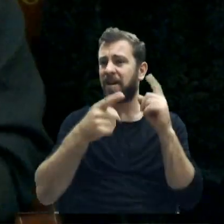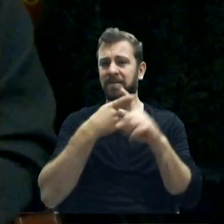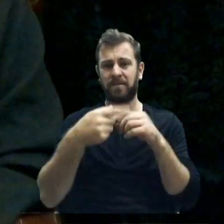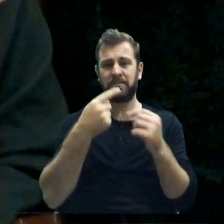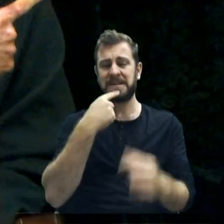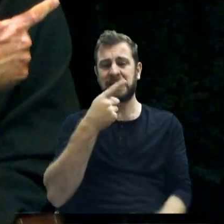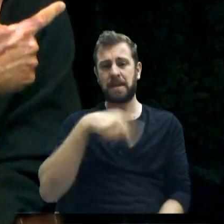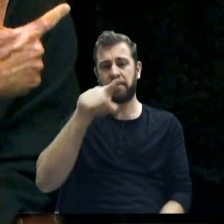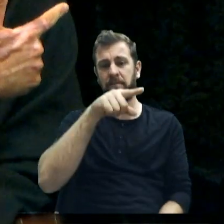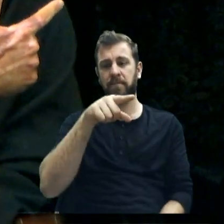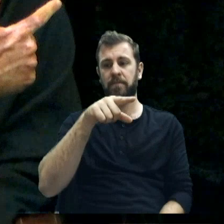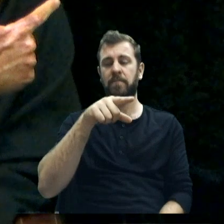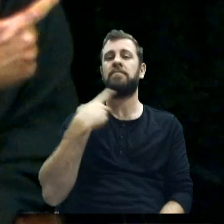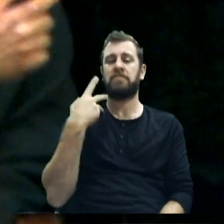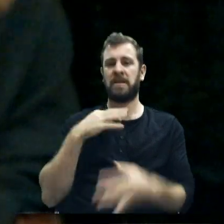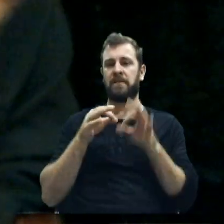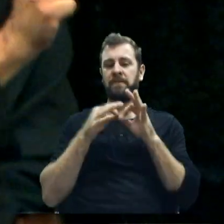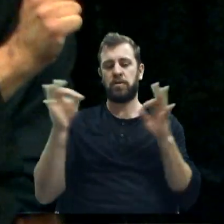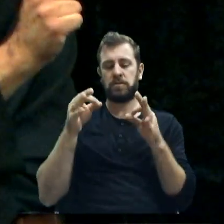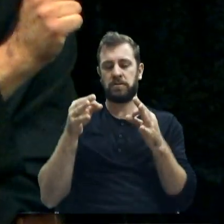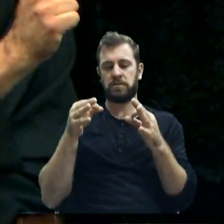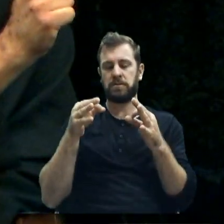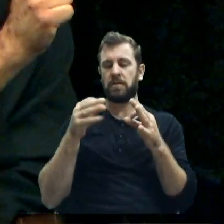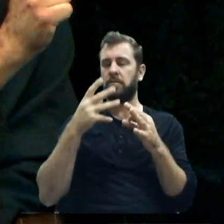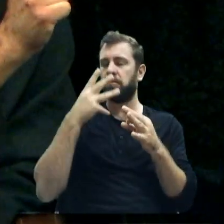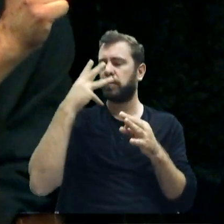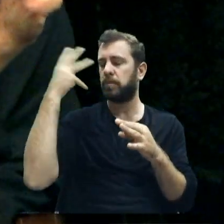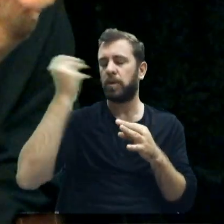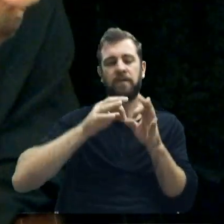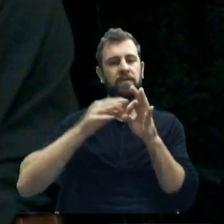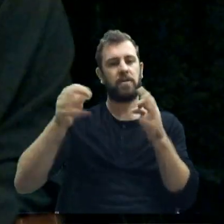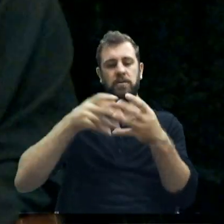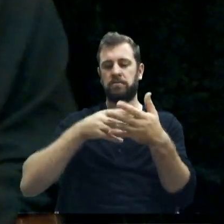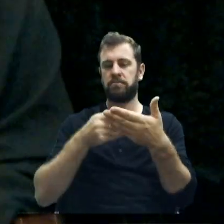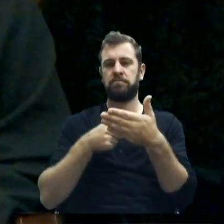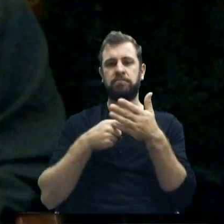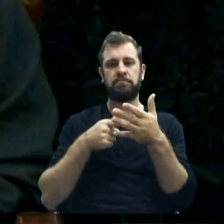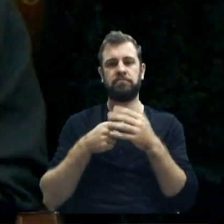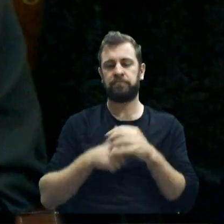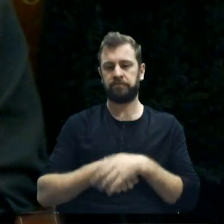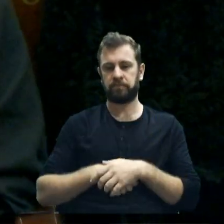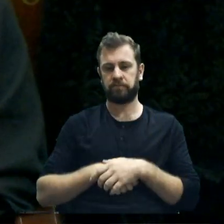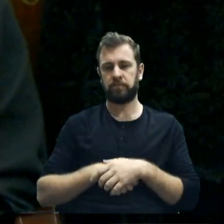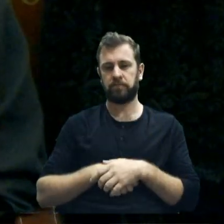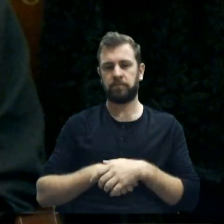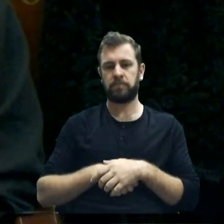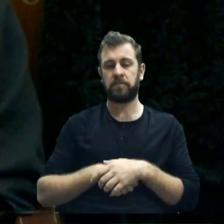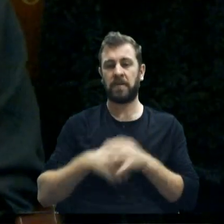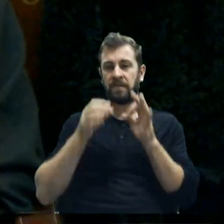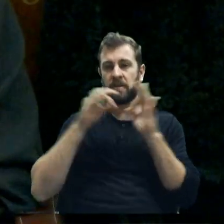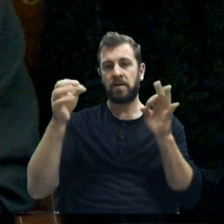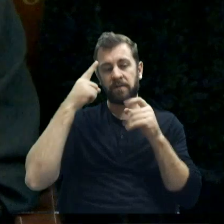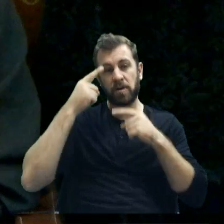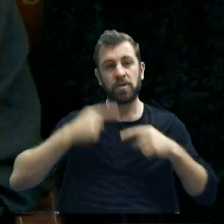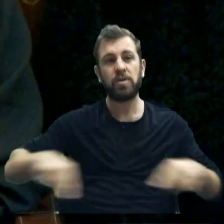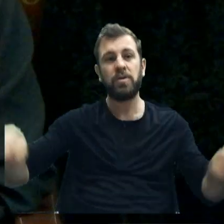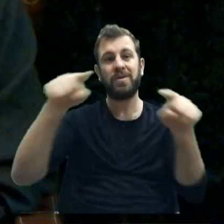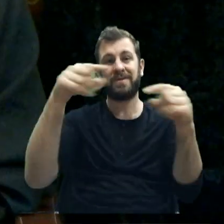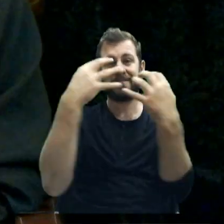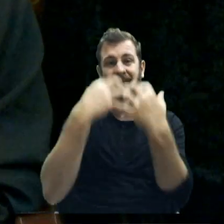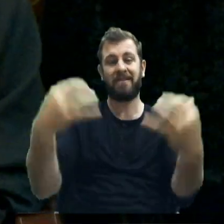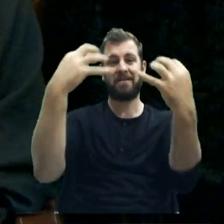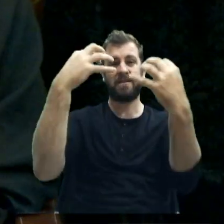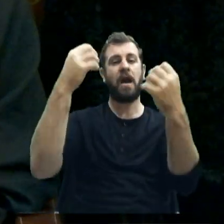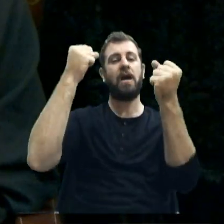then this verse was revealed. A beautiful verse. A verse for those of you in this audience, and I know there